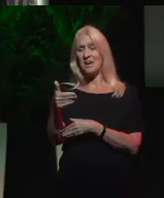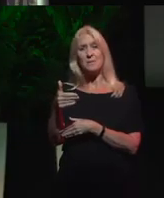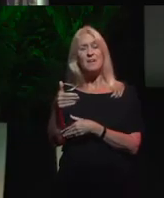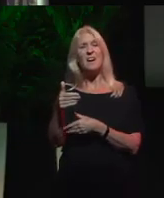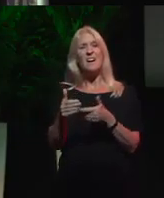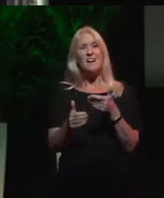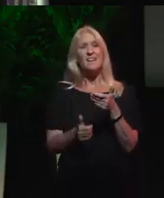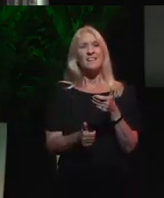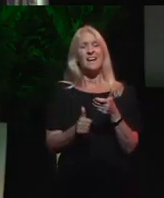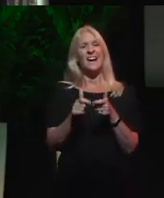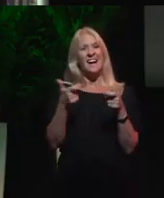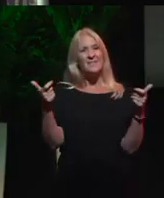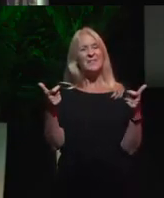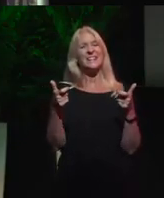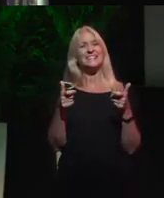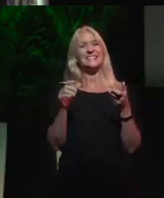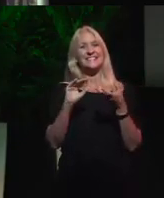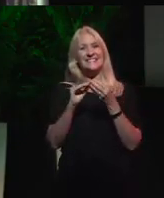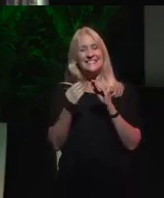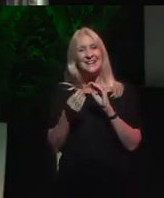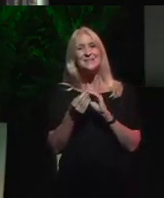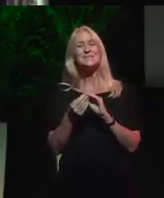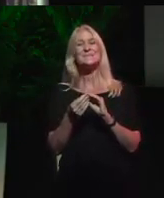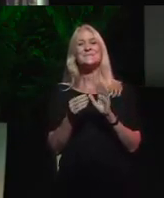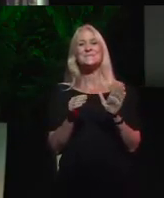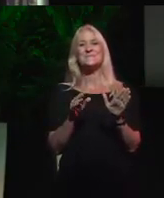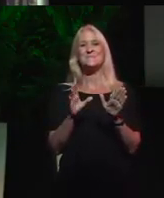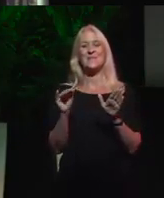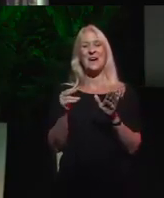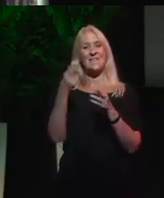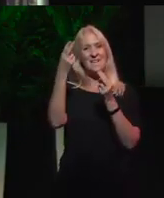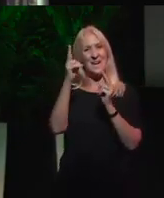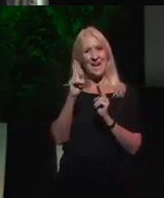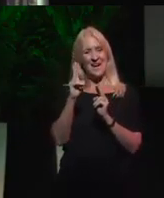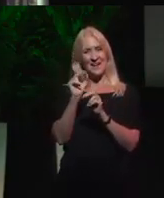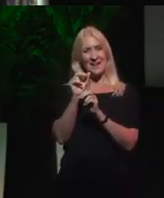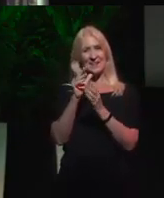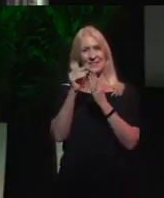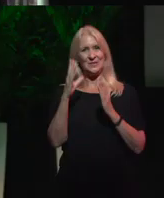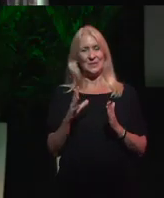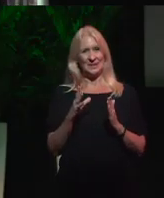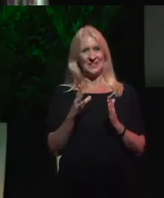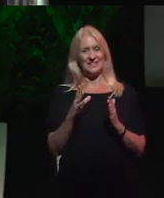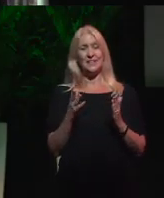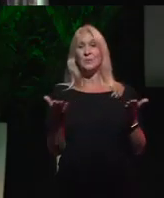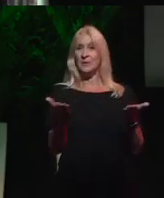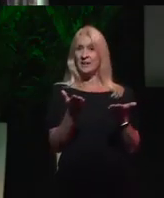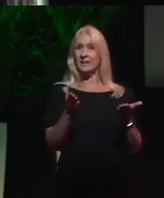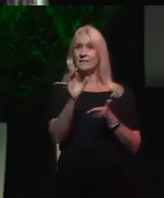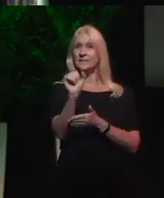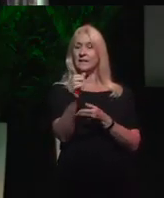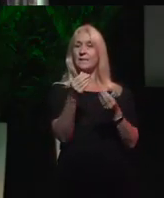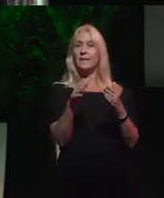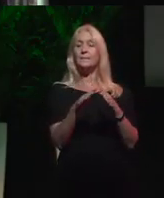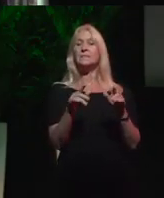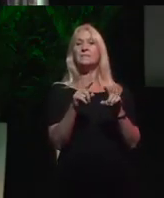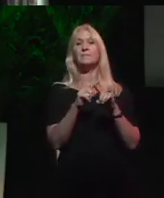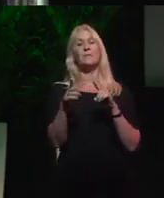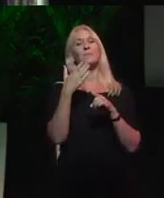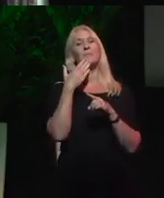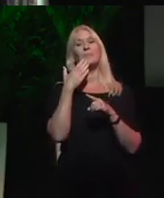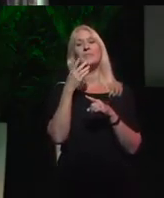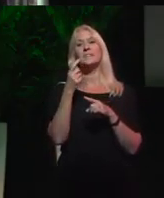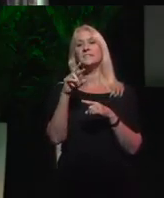date, even as we find our home, however virtually, here at the South Campus. And we are very thankful that Dr.